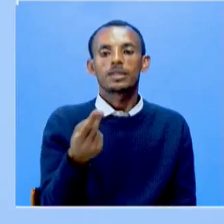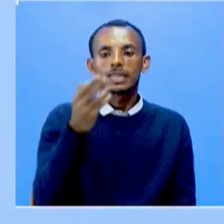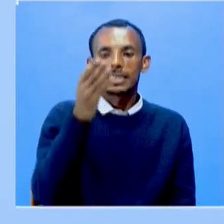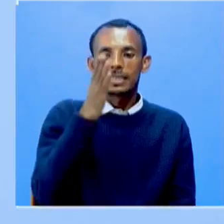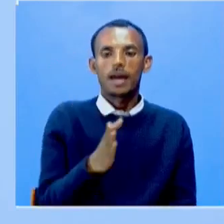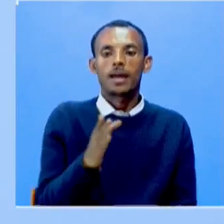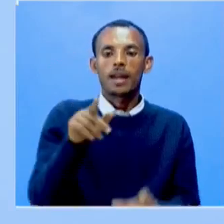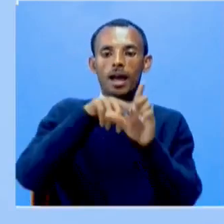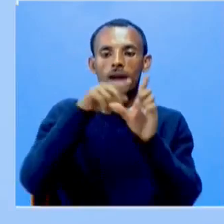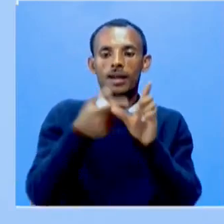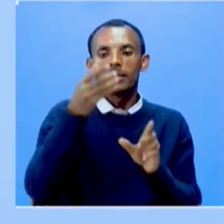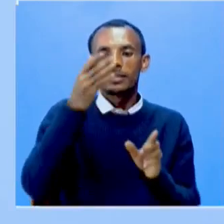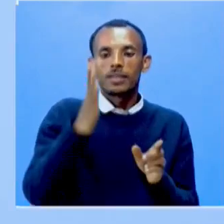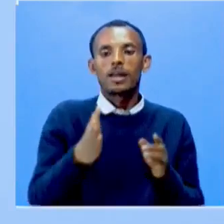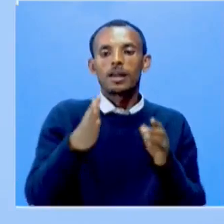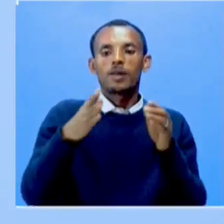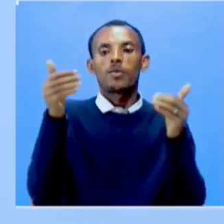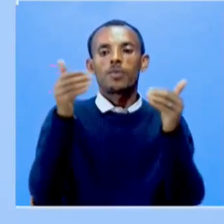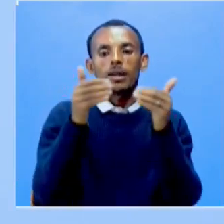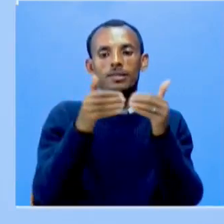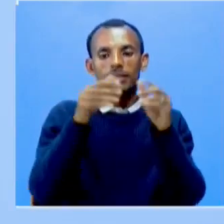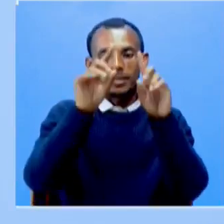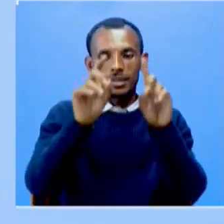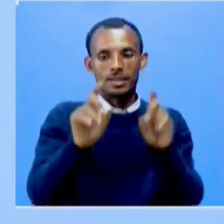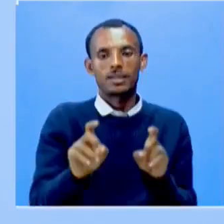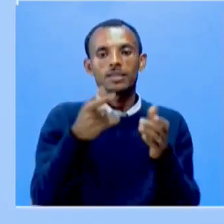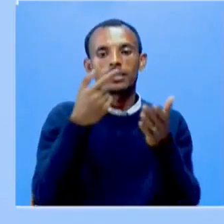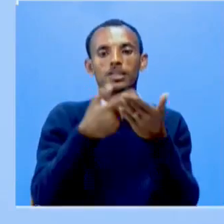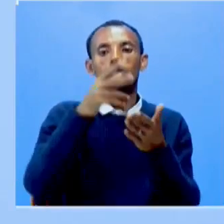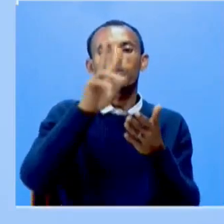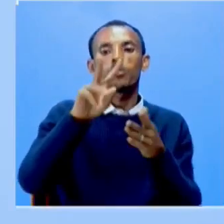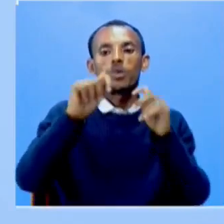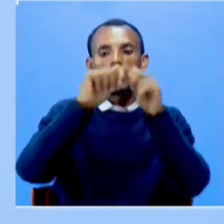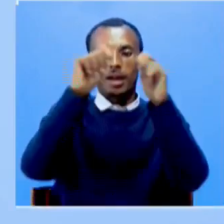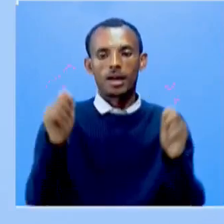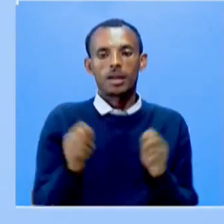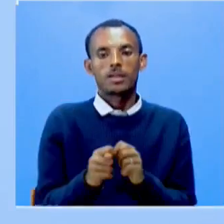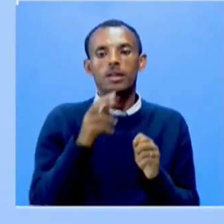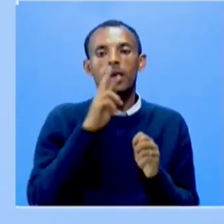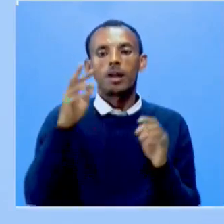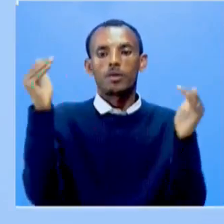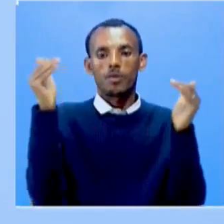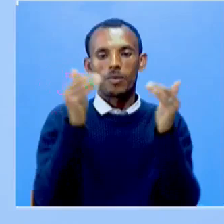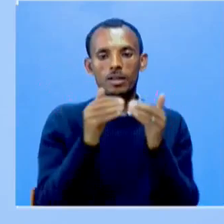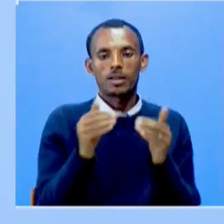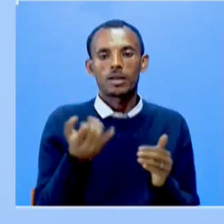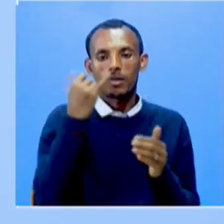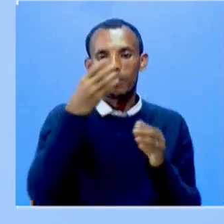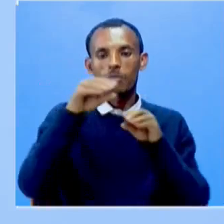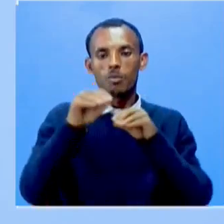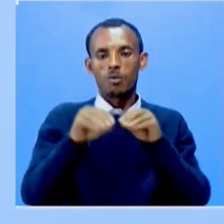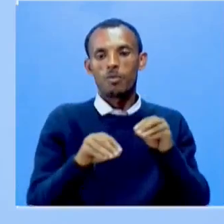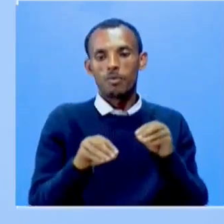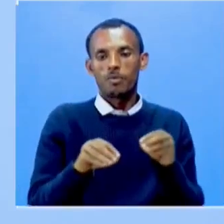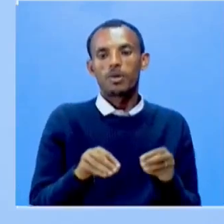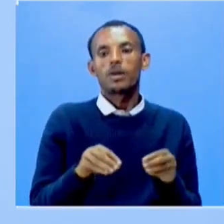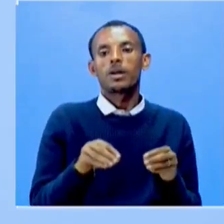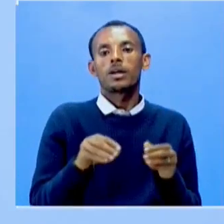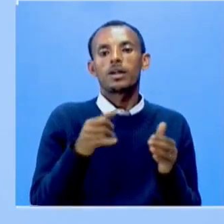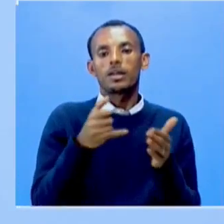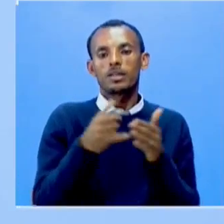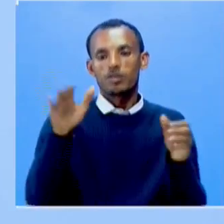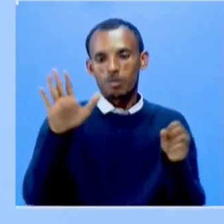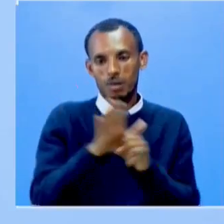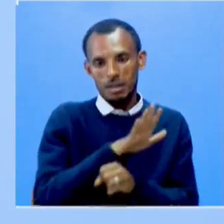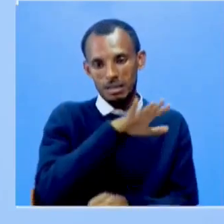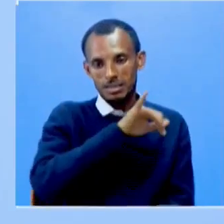side angle side congruency test, these two triangles are congruent. If you move this one on this, it completely fits, that